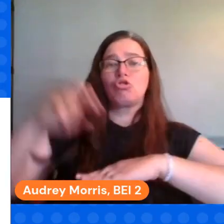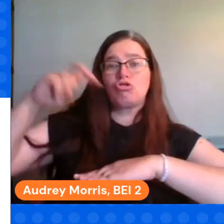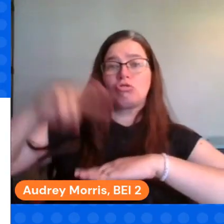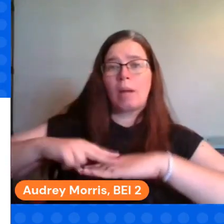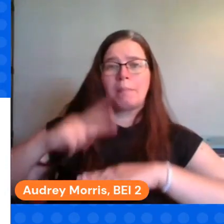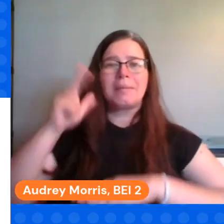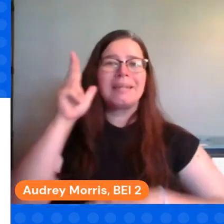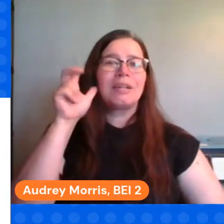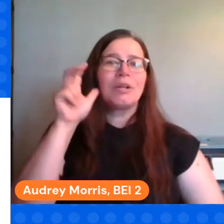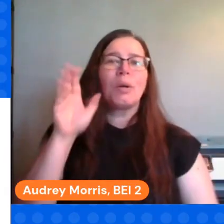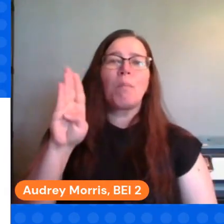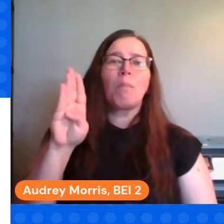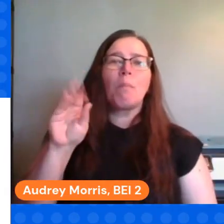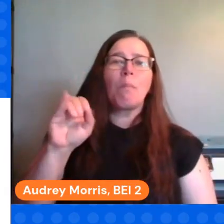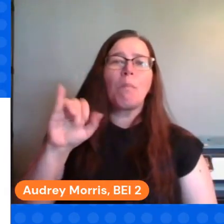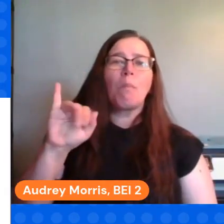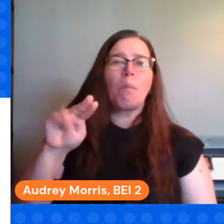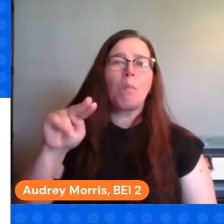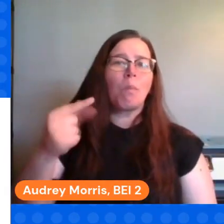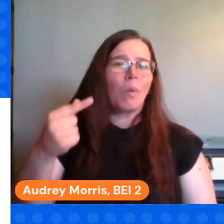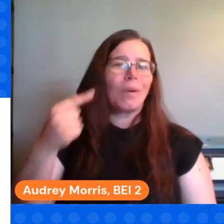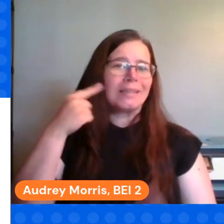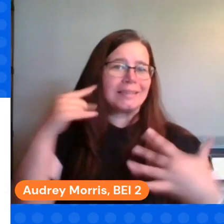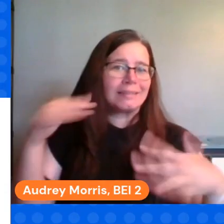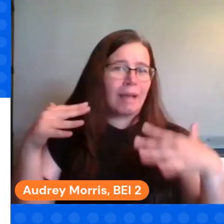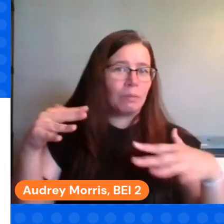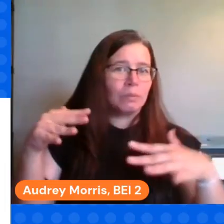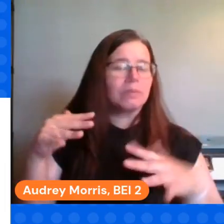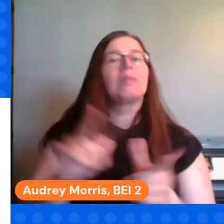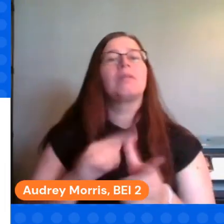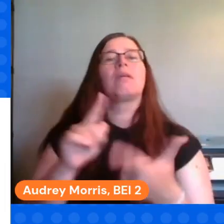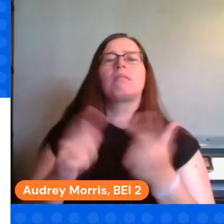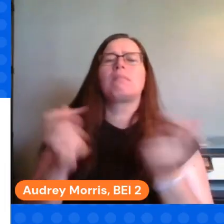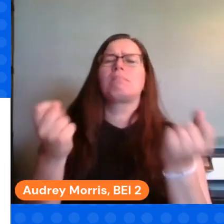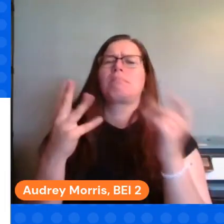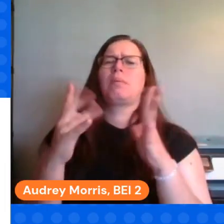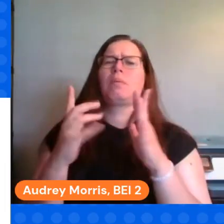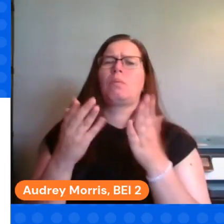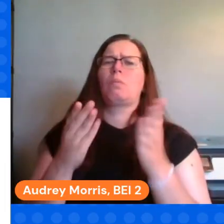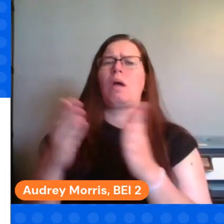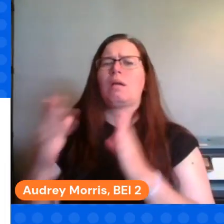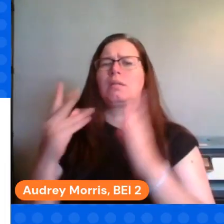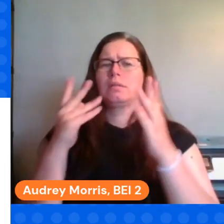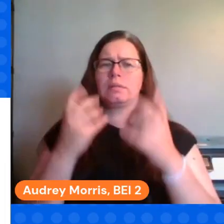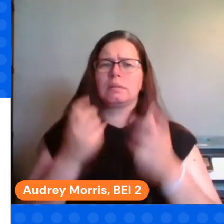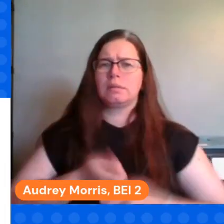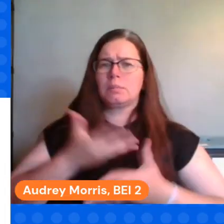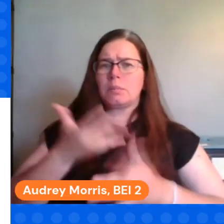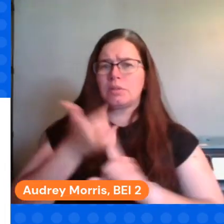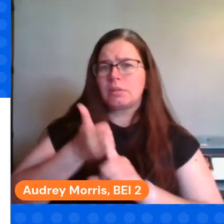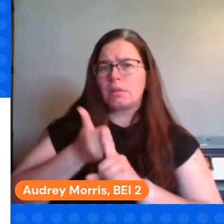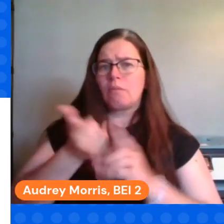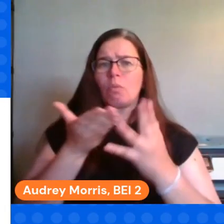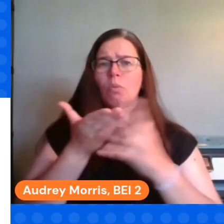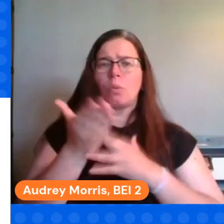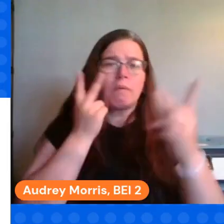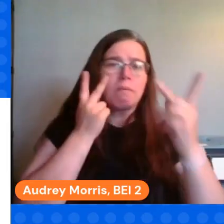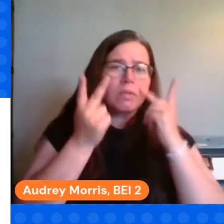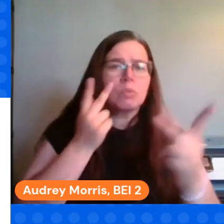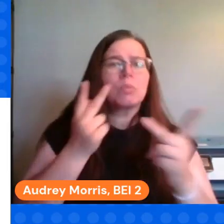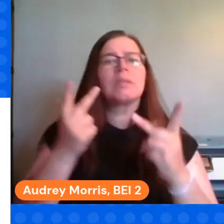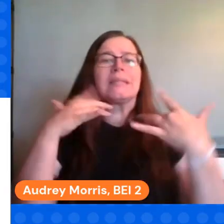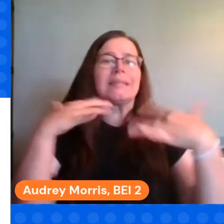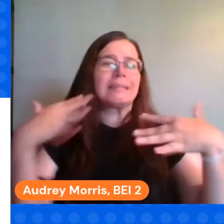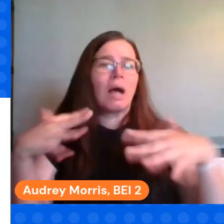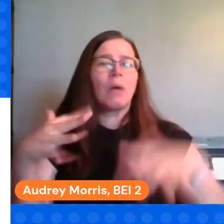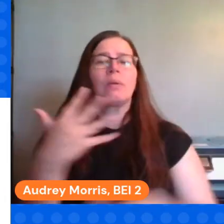sound. And then there's many different ways to express yourself, both visually and then with sound and haptic feedback.